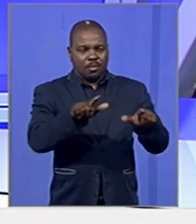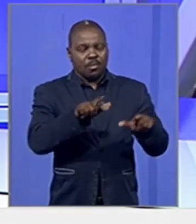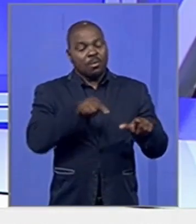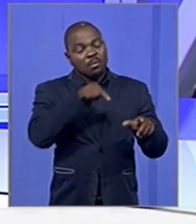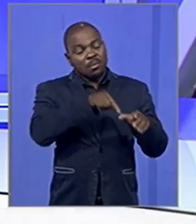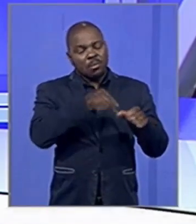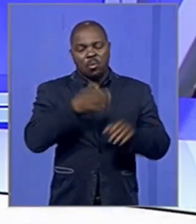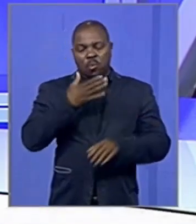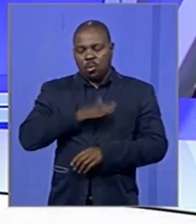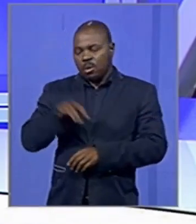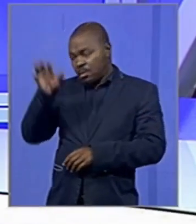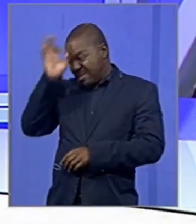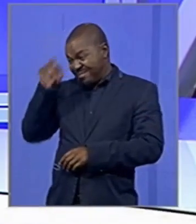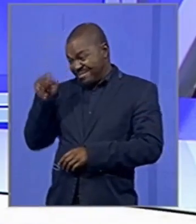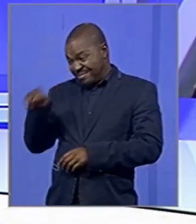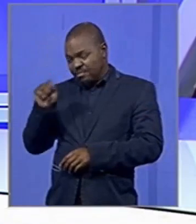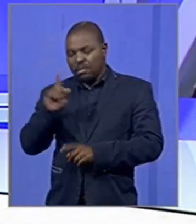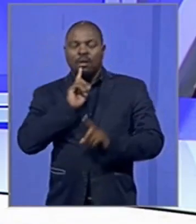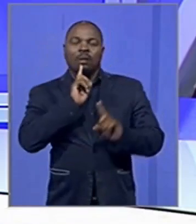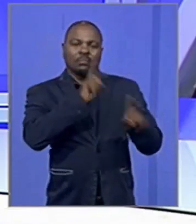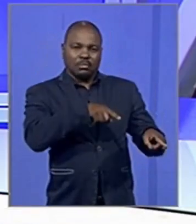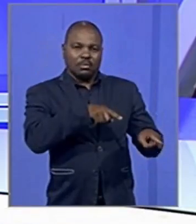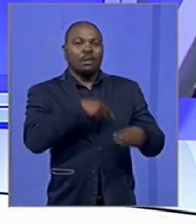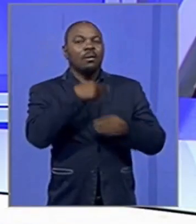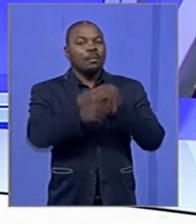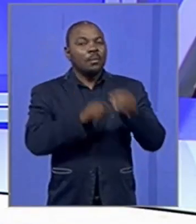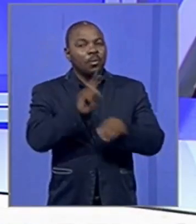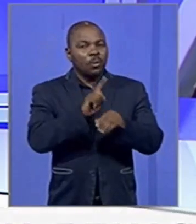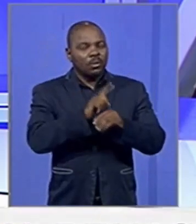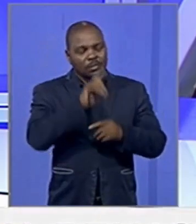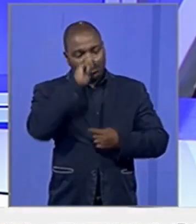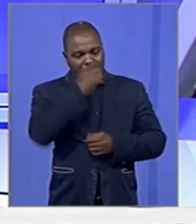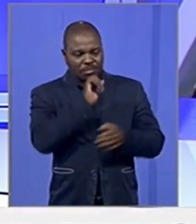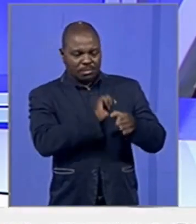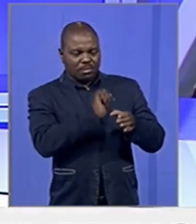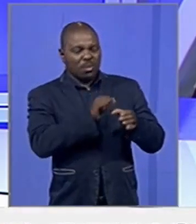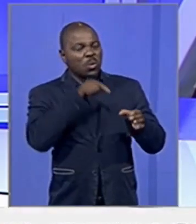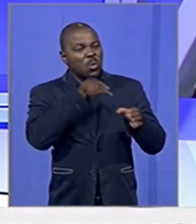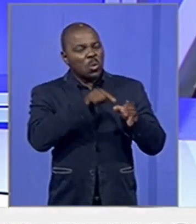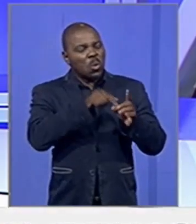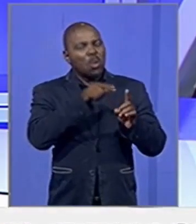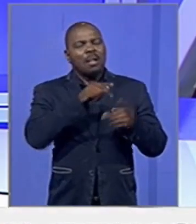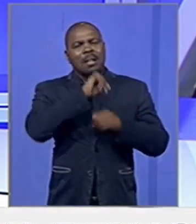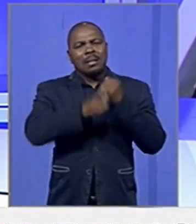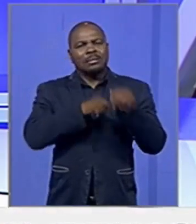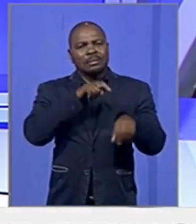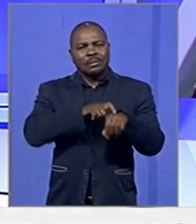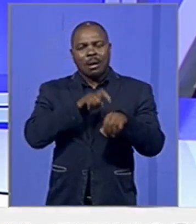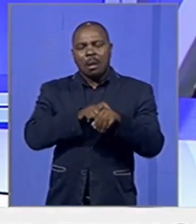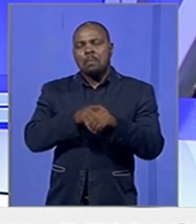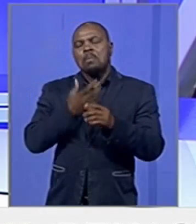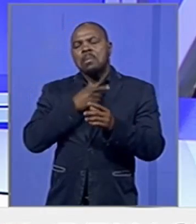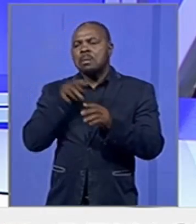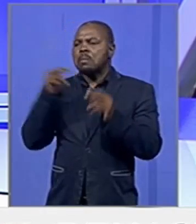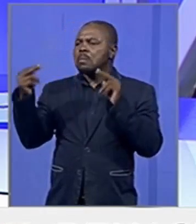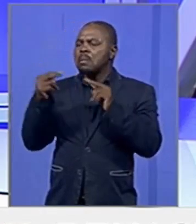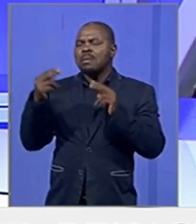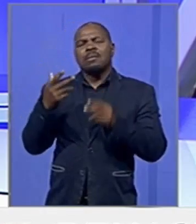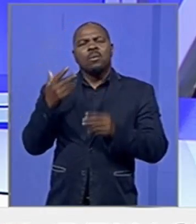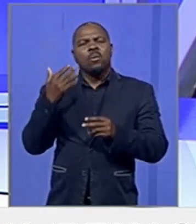go tswa go maphodisa a tikologo yeo malebana le morwa wa bona yo a bonwego la mafelelo ka 2021 ana